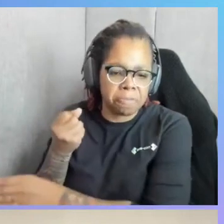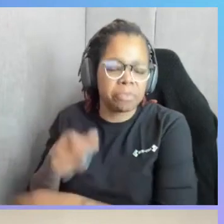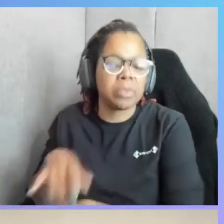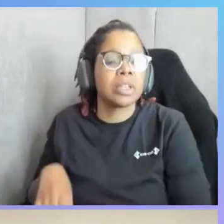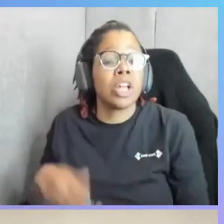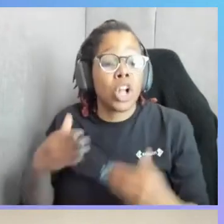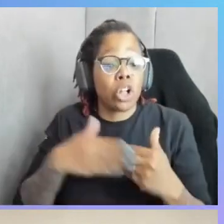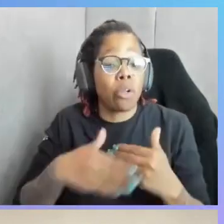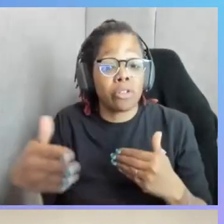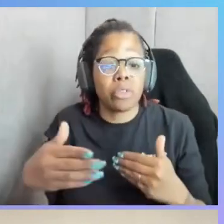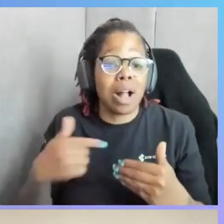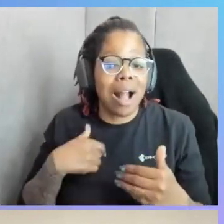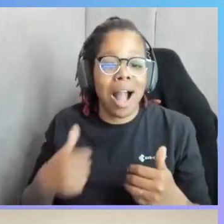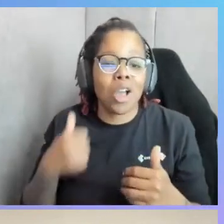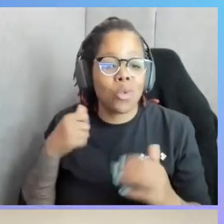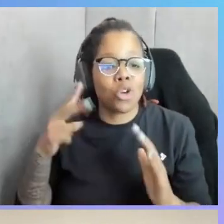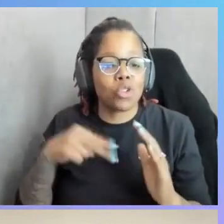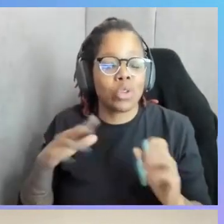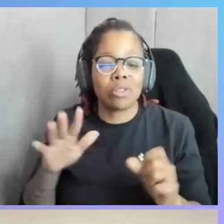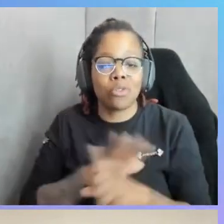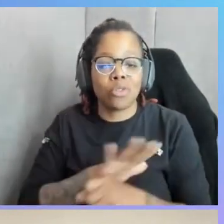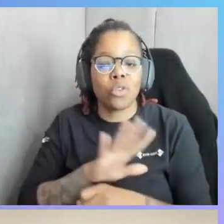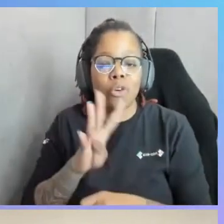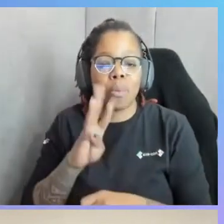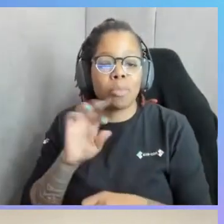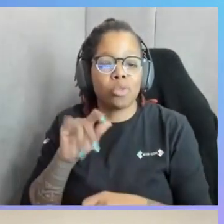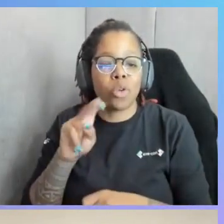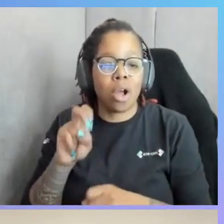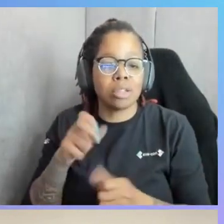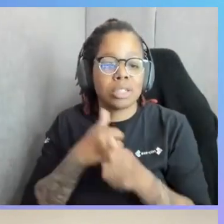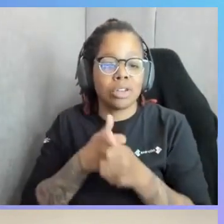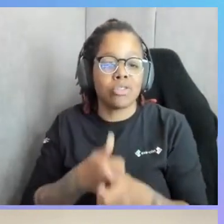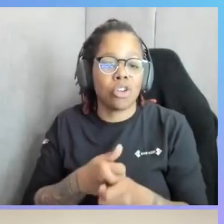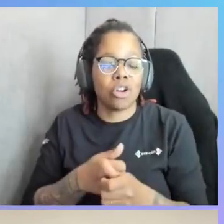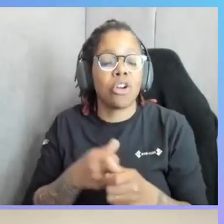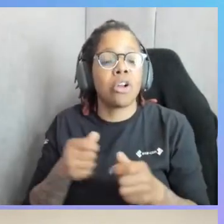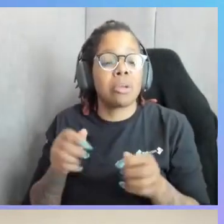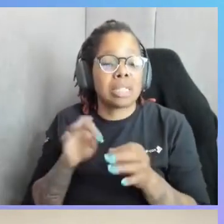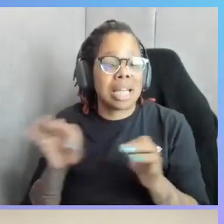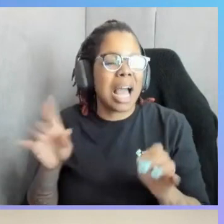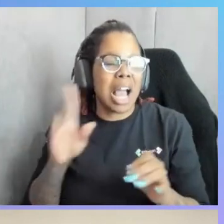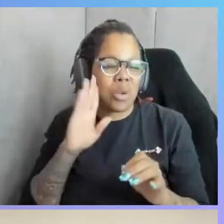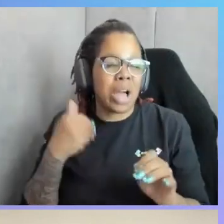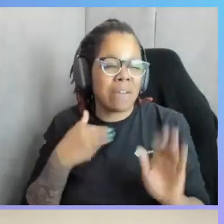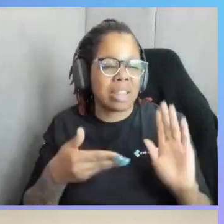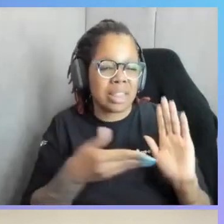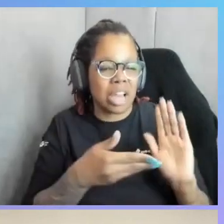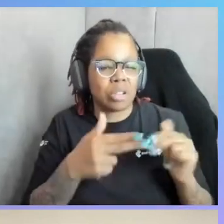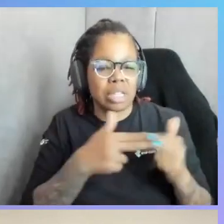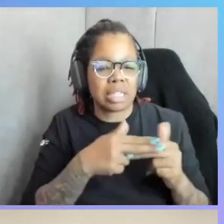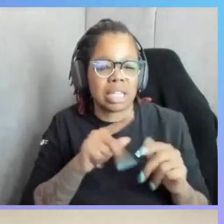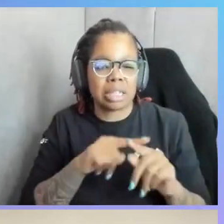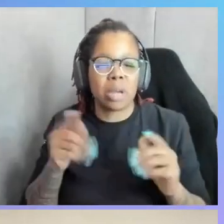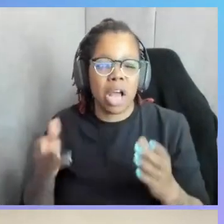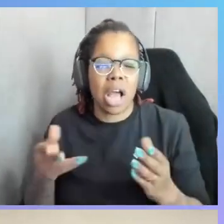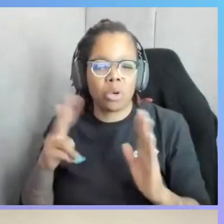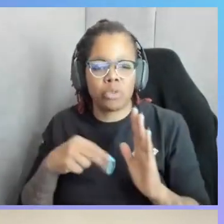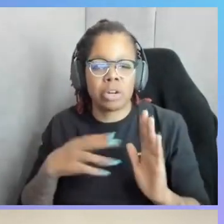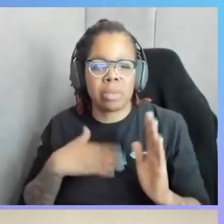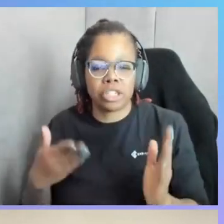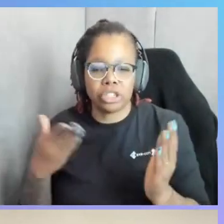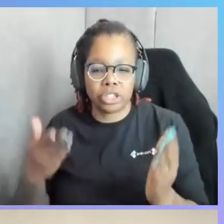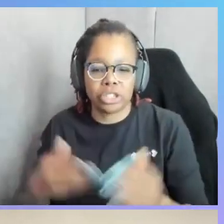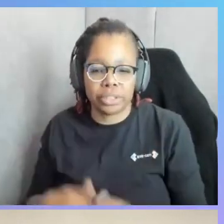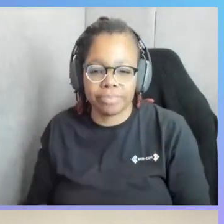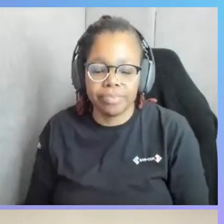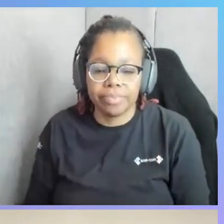forward, I won't read the full bronze conformance guidelines since I'll have them up on the slides, but I will read out my suggestions.